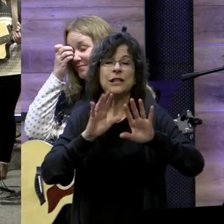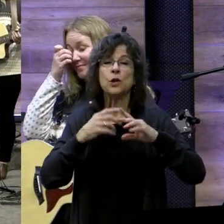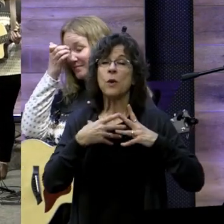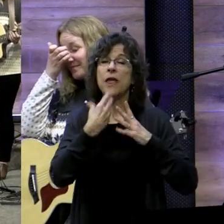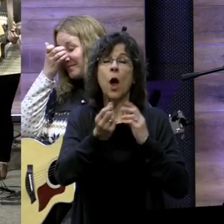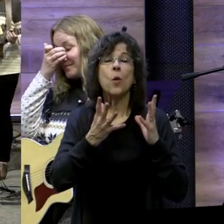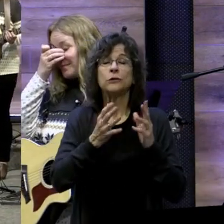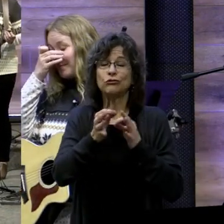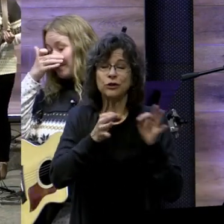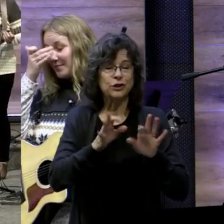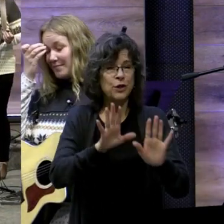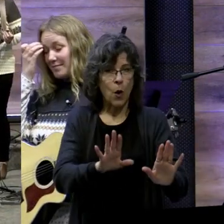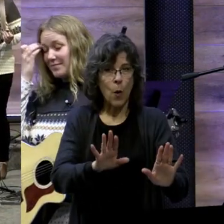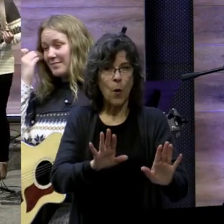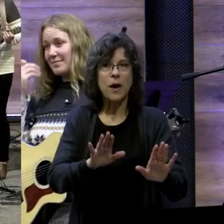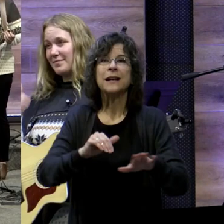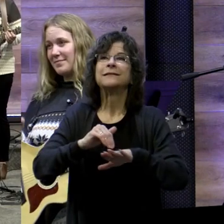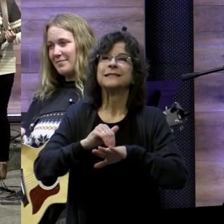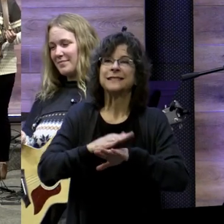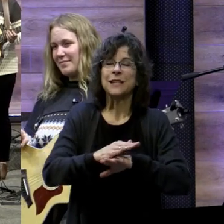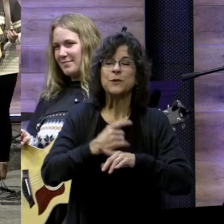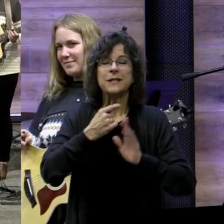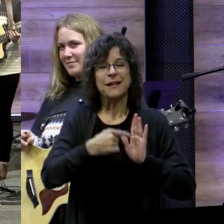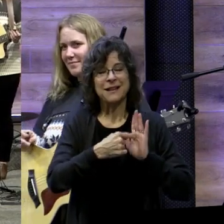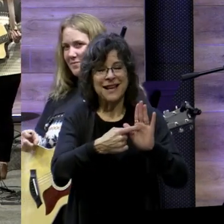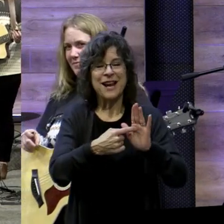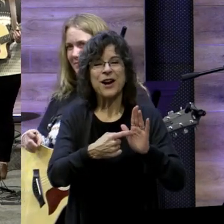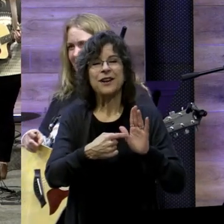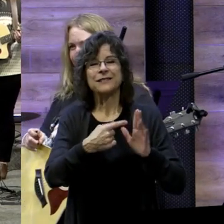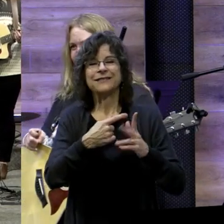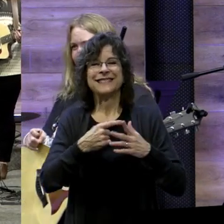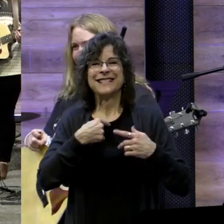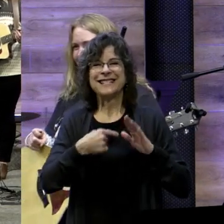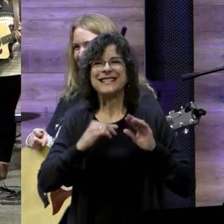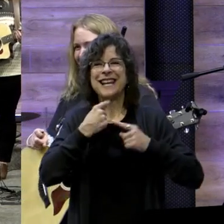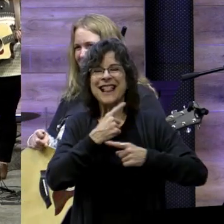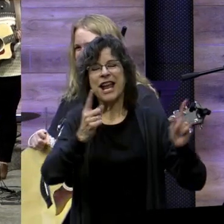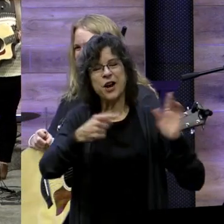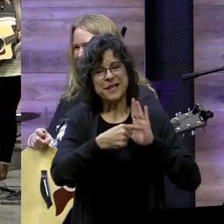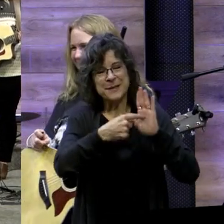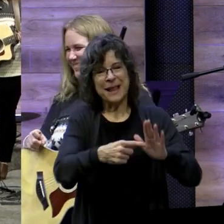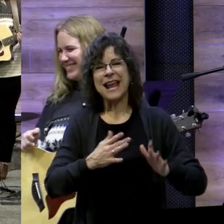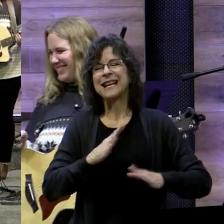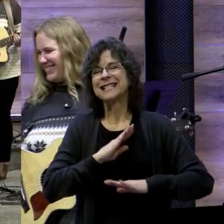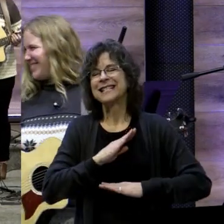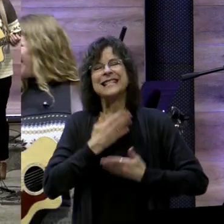out to declare, display, and delight in the gospel of Jesus. Thank you.